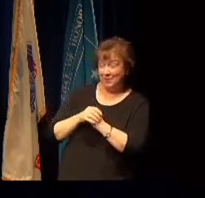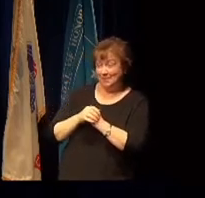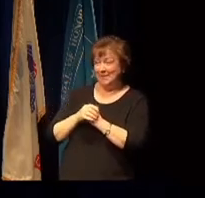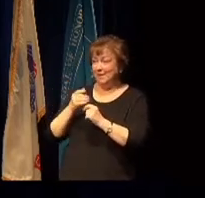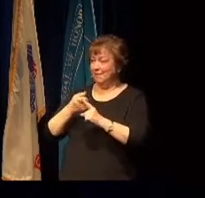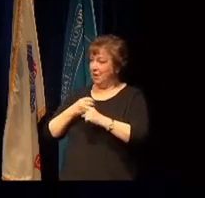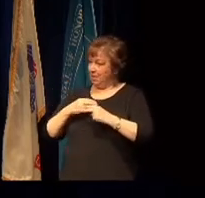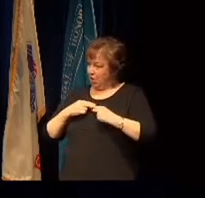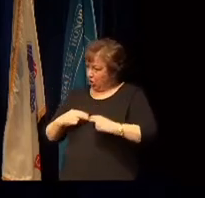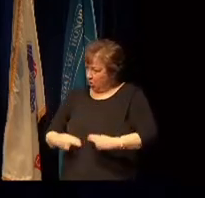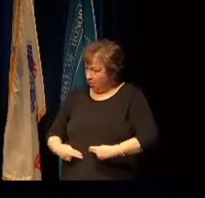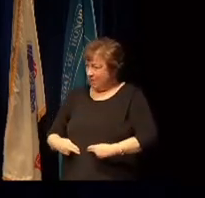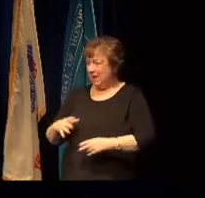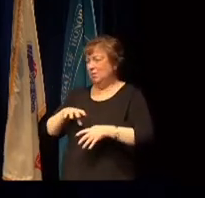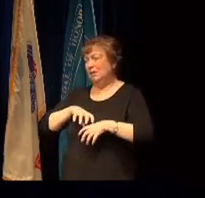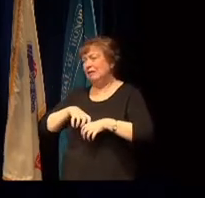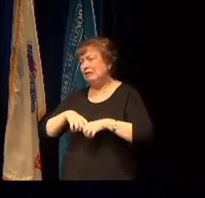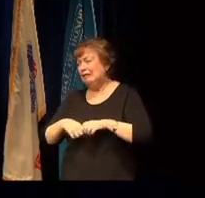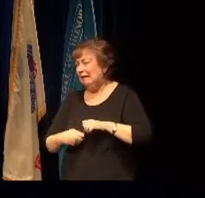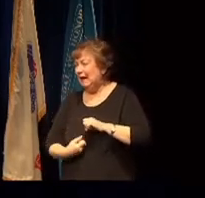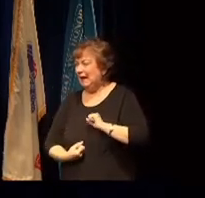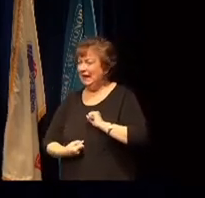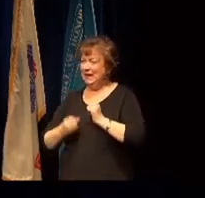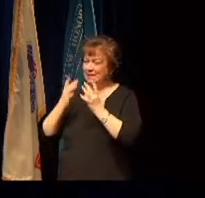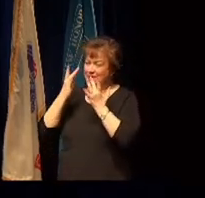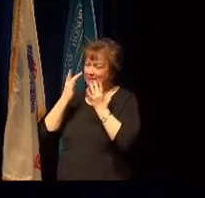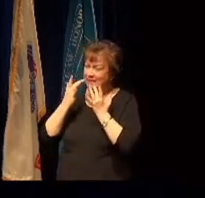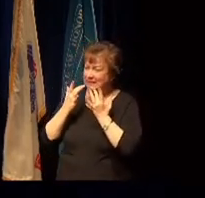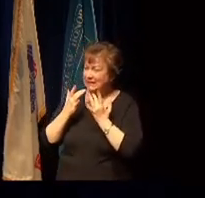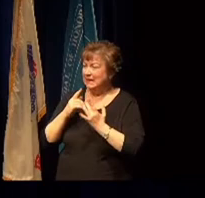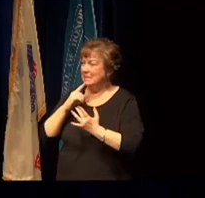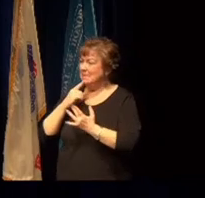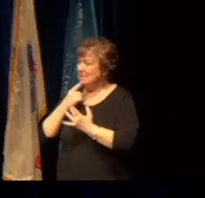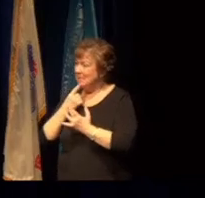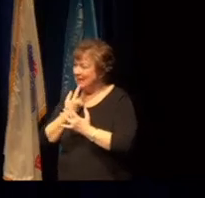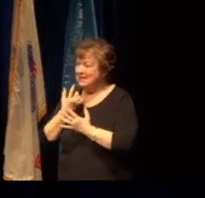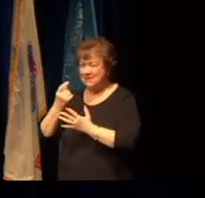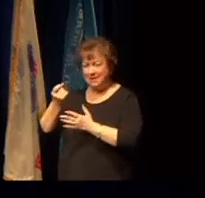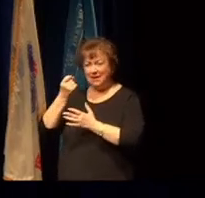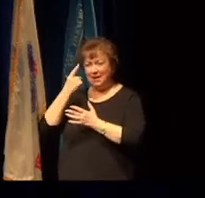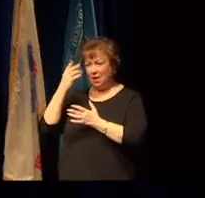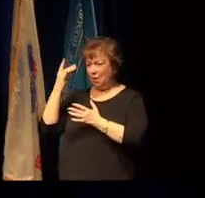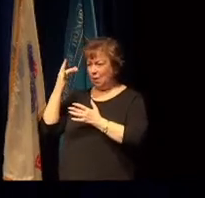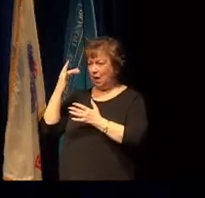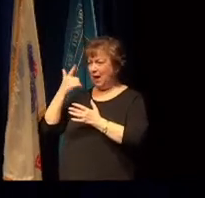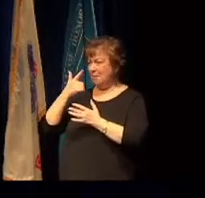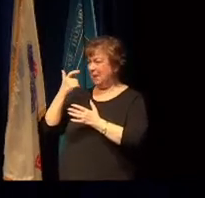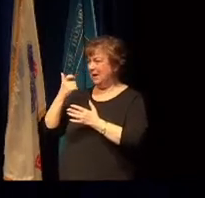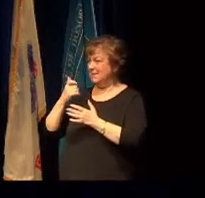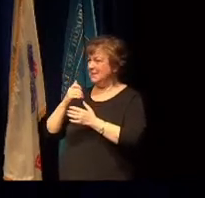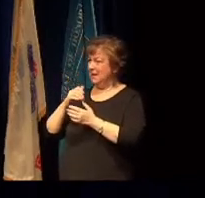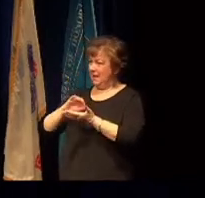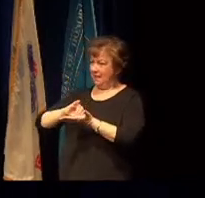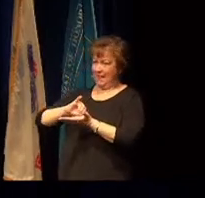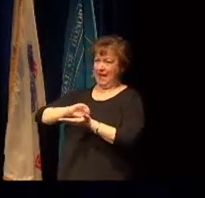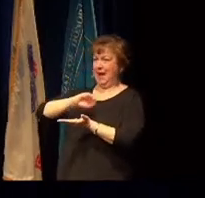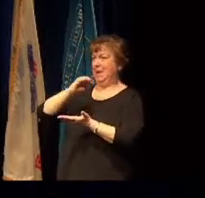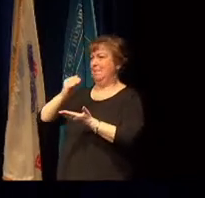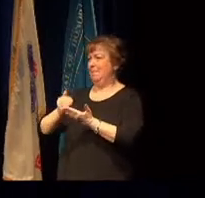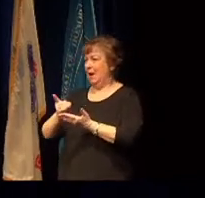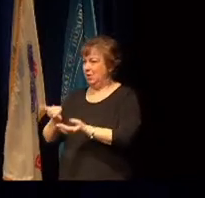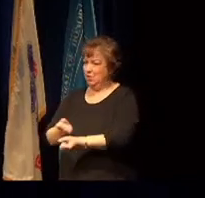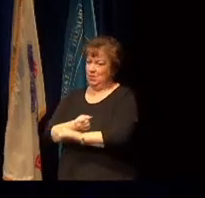perspective, we grieve. We're filled with sorrow, and rightly so. Because to the degree that you love, you